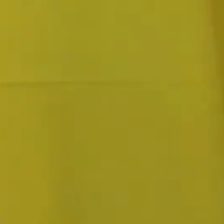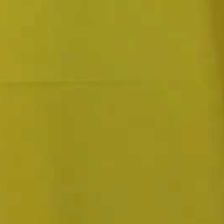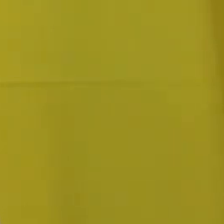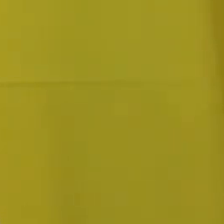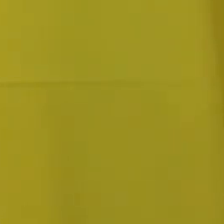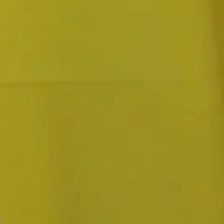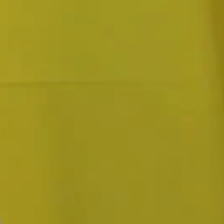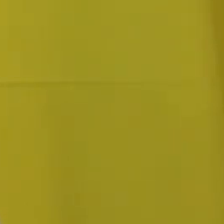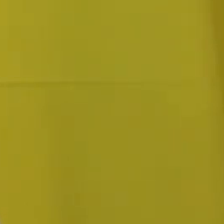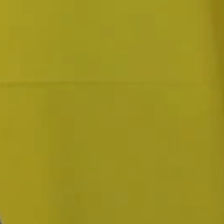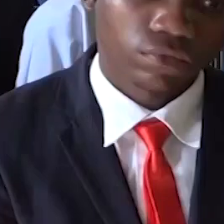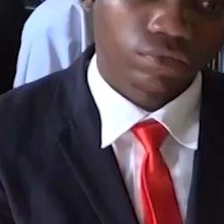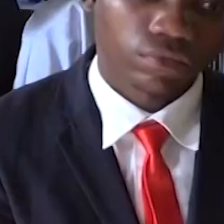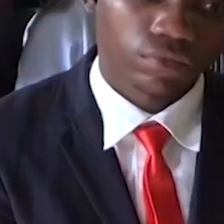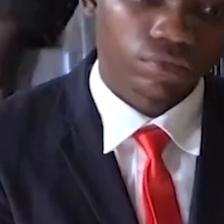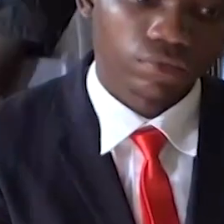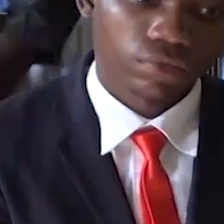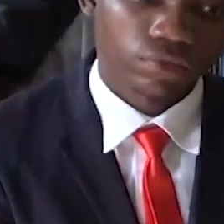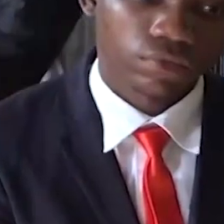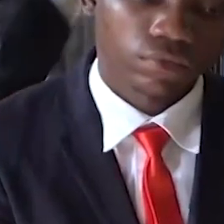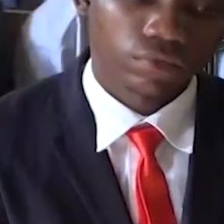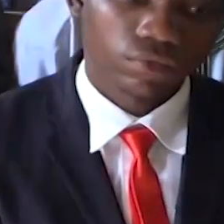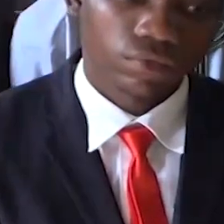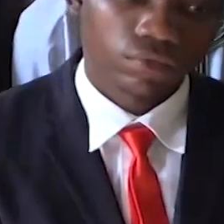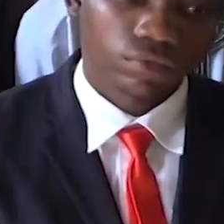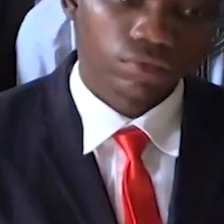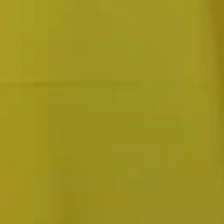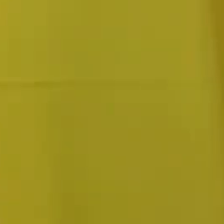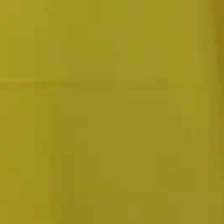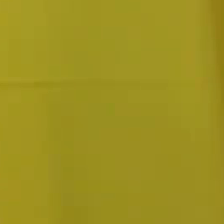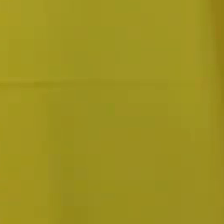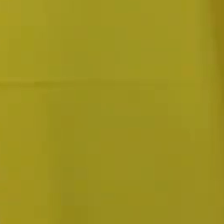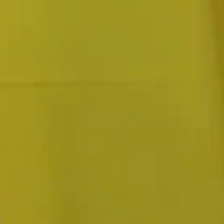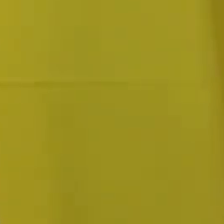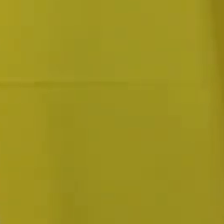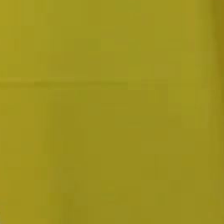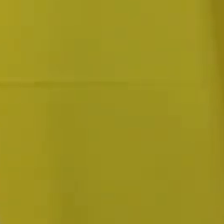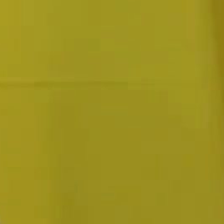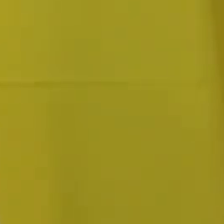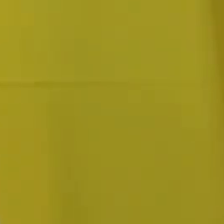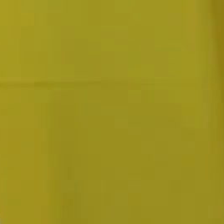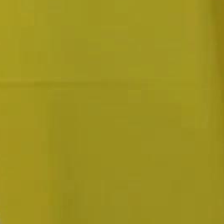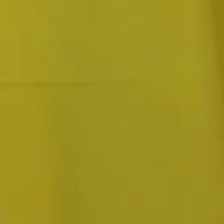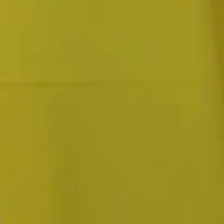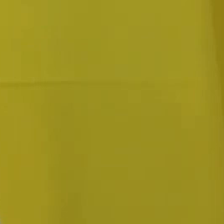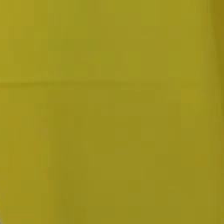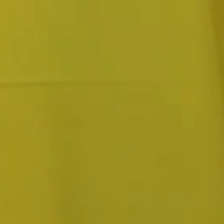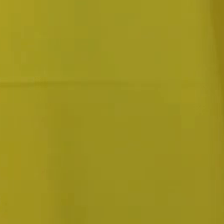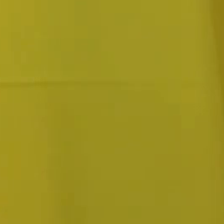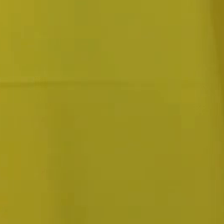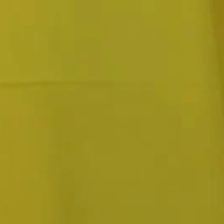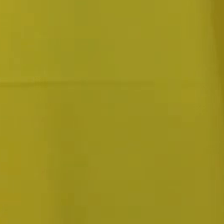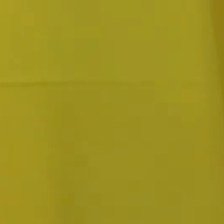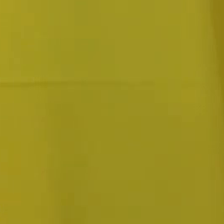the citizens that ordinarily the government must serve. So it means the church has extended that service provision